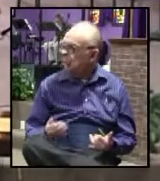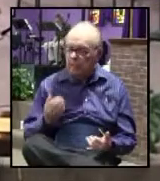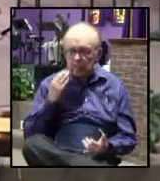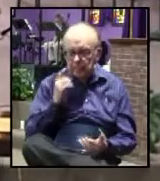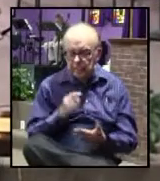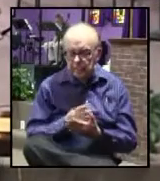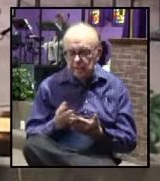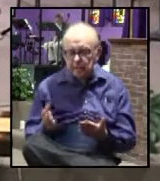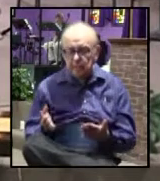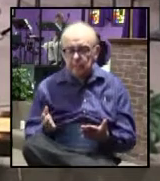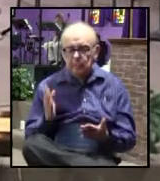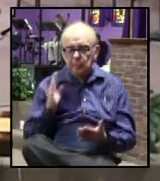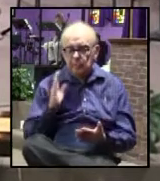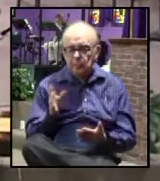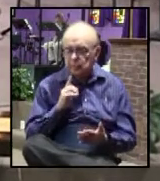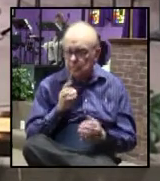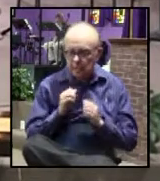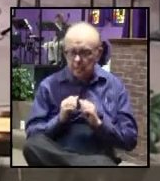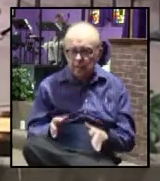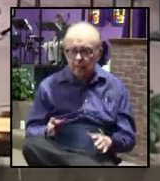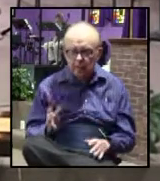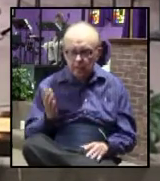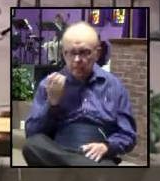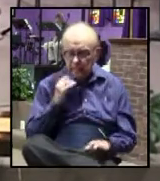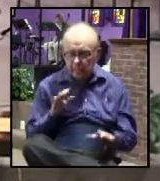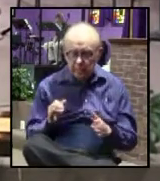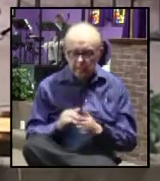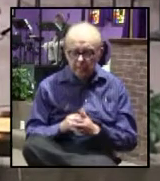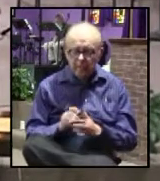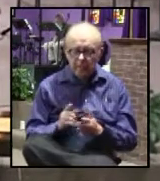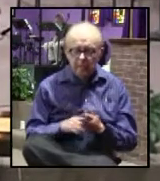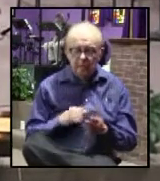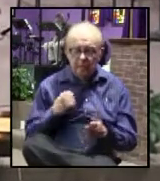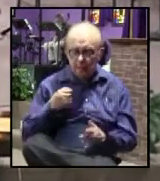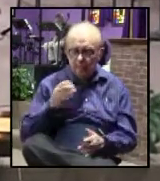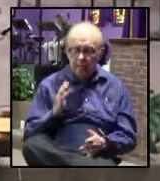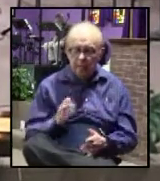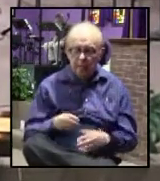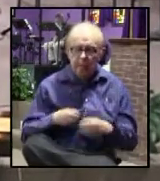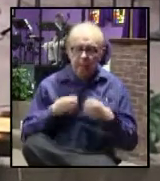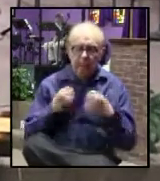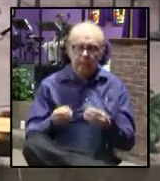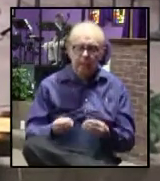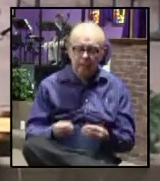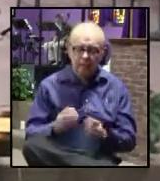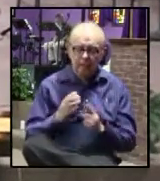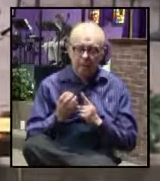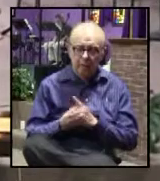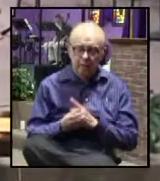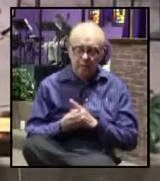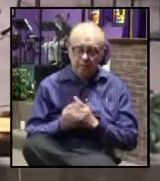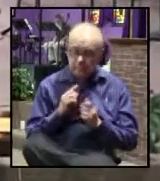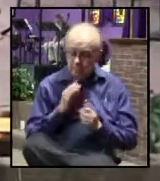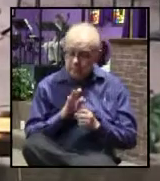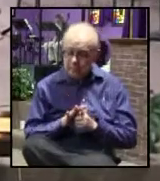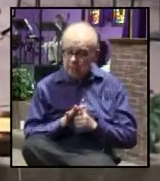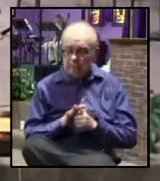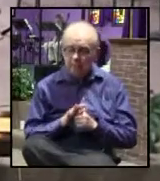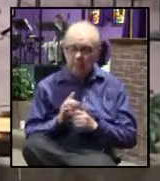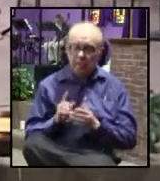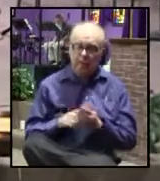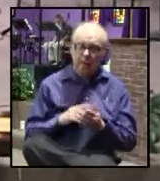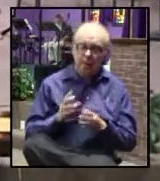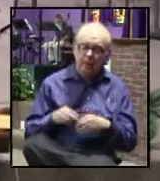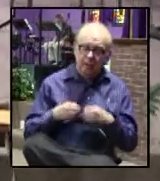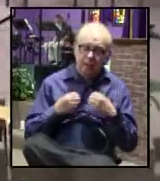know these things, you will be blessed if you do them. Sometimes God offers a conditional promise.